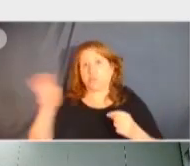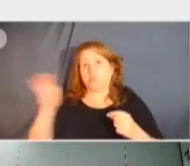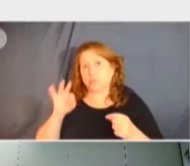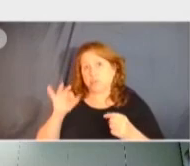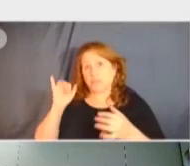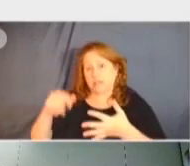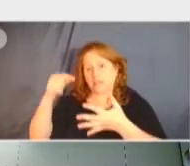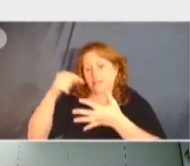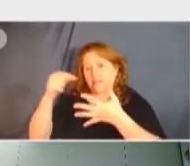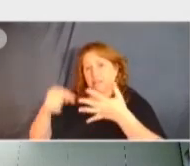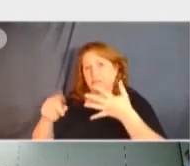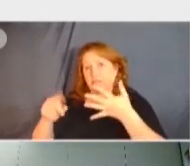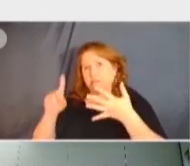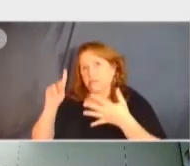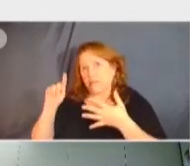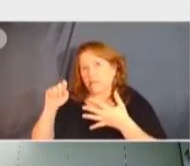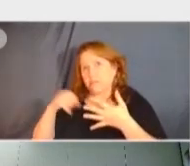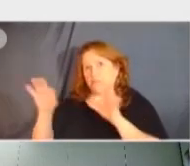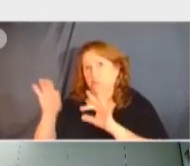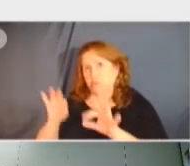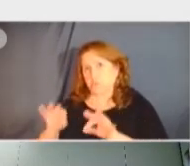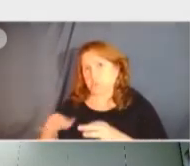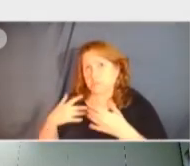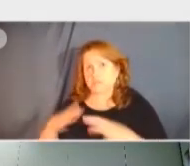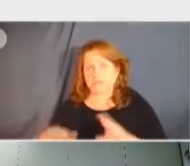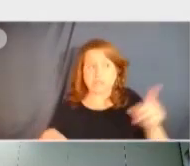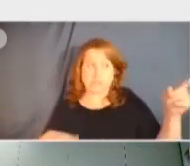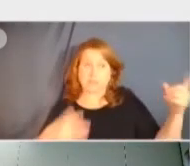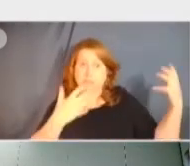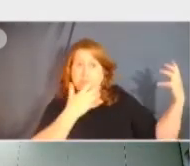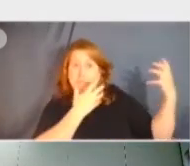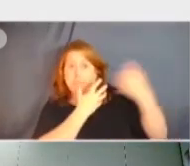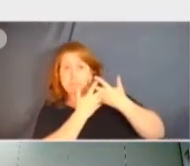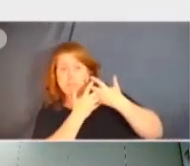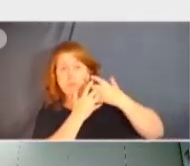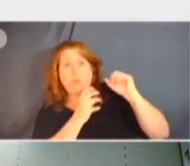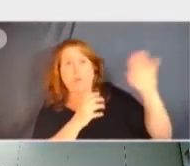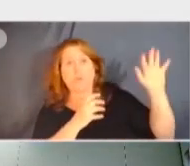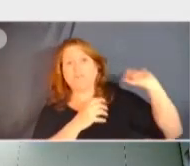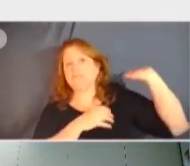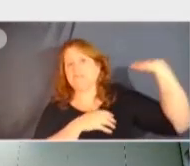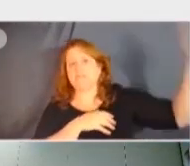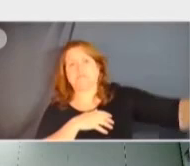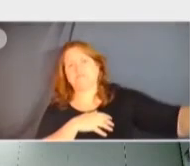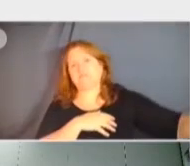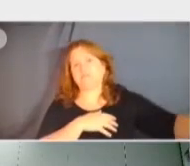to you. If they, again, if they have different dates, we'll let you know that too. Okay.